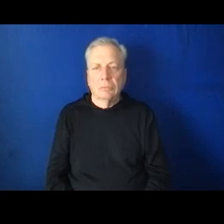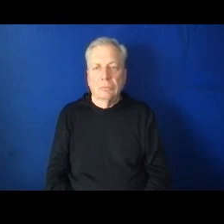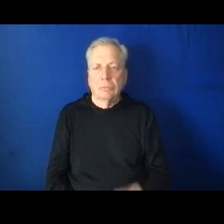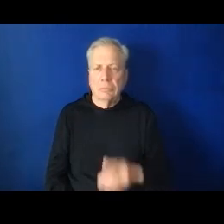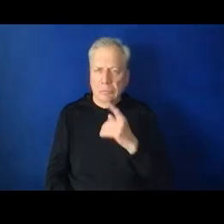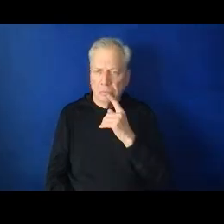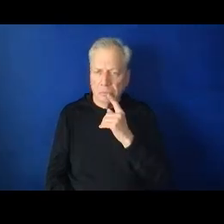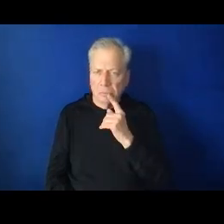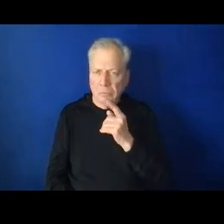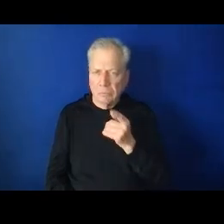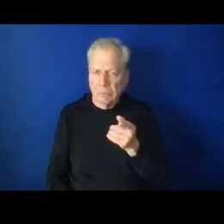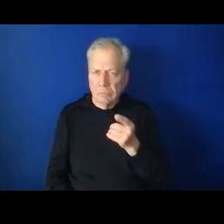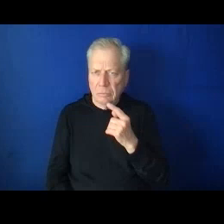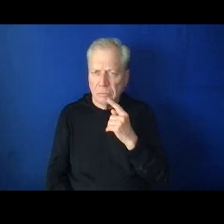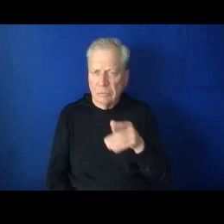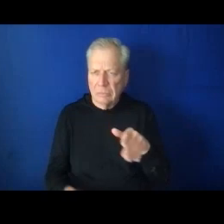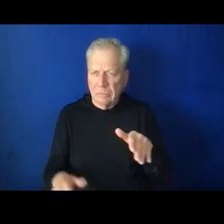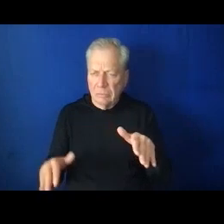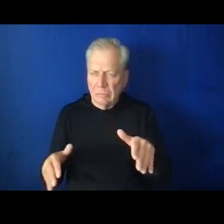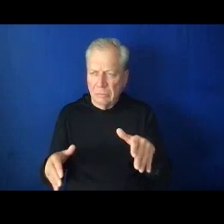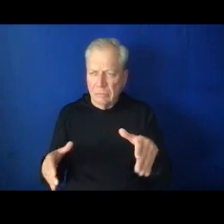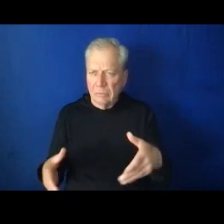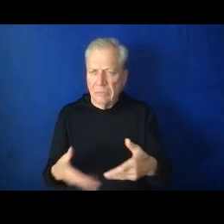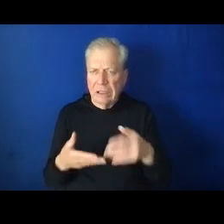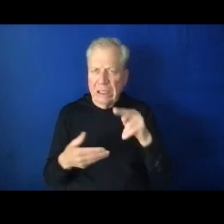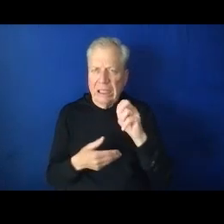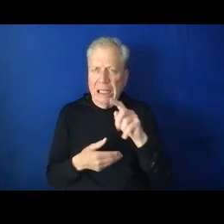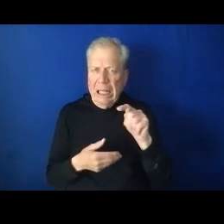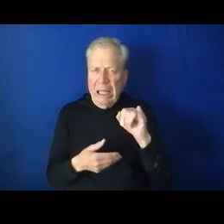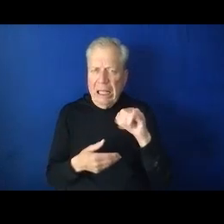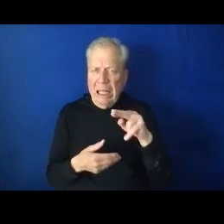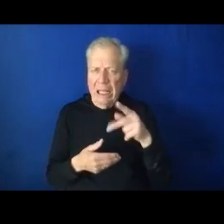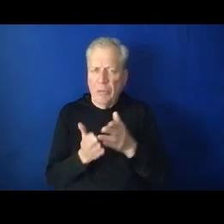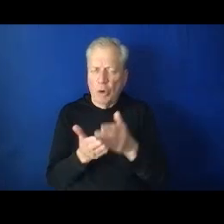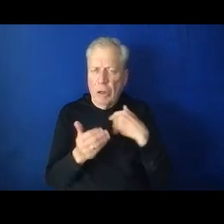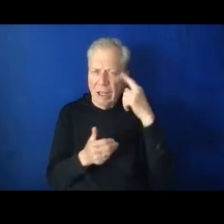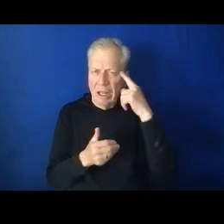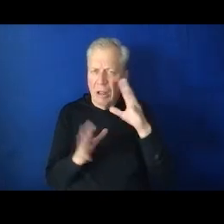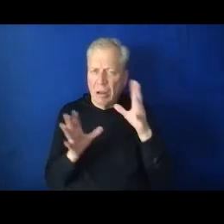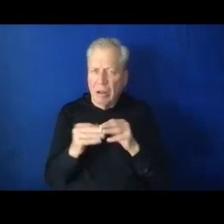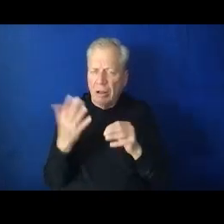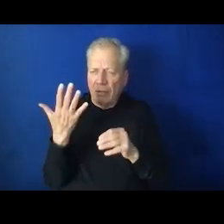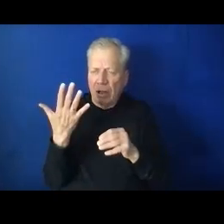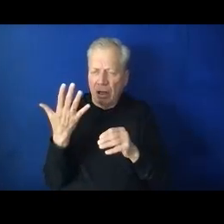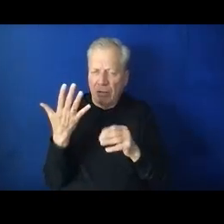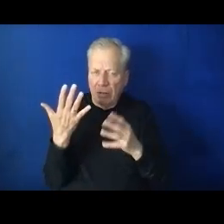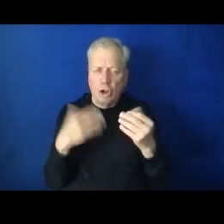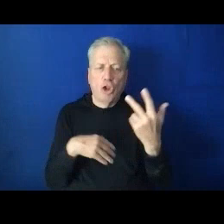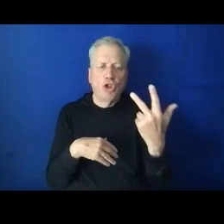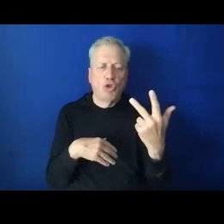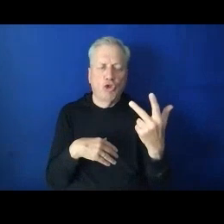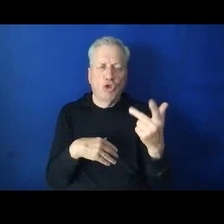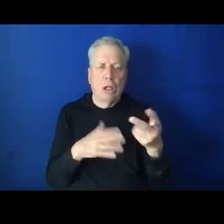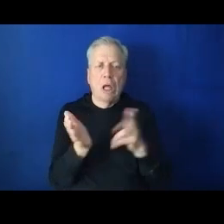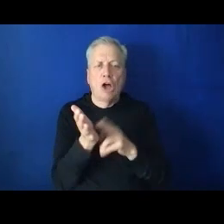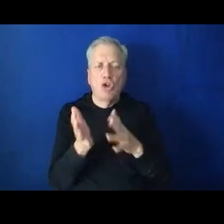Gill netting boats. I think we've got 5, including 3 contractor and 2 park service.